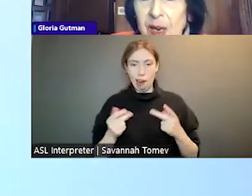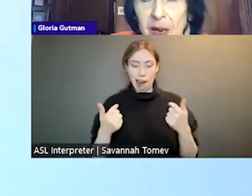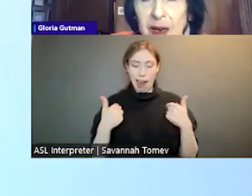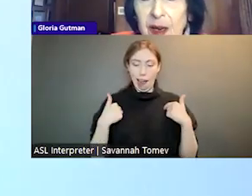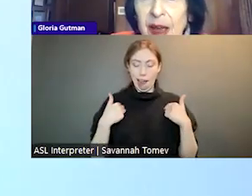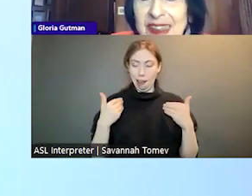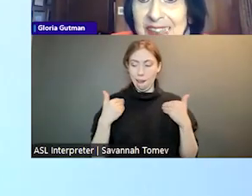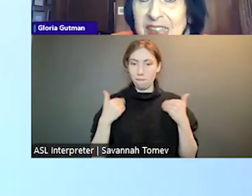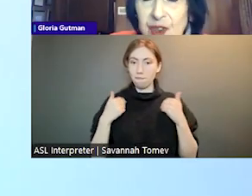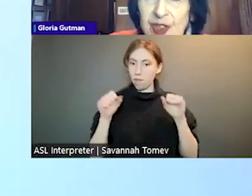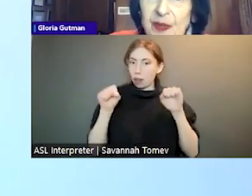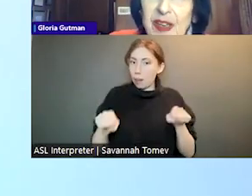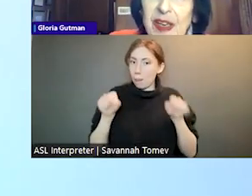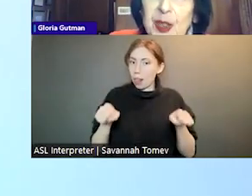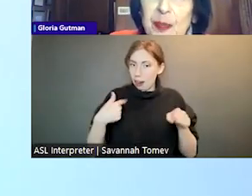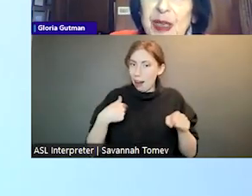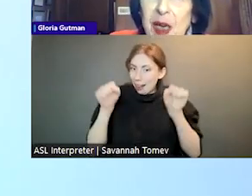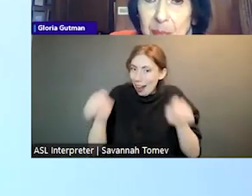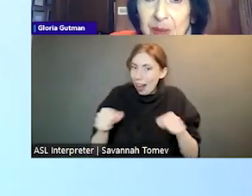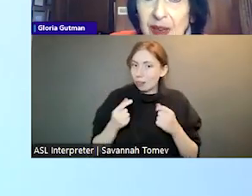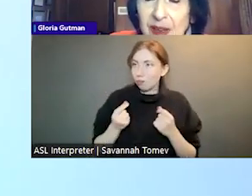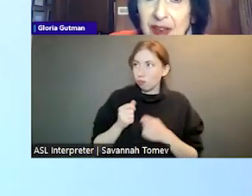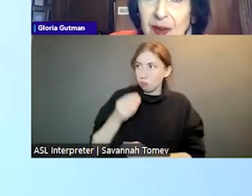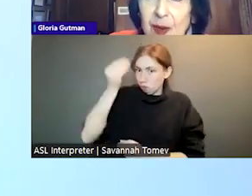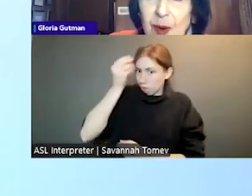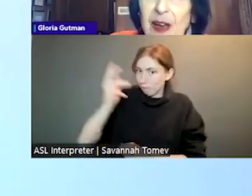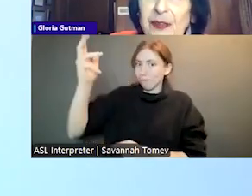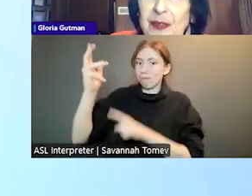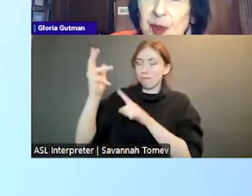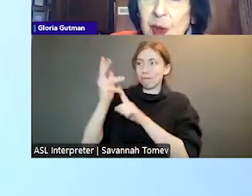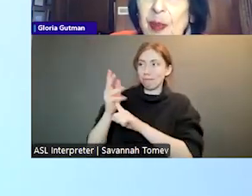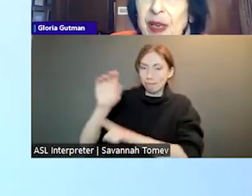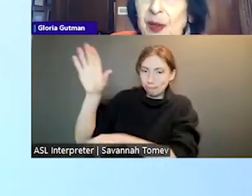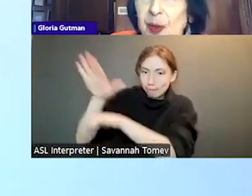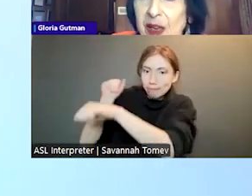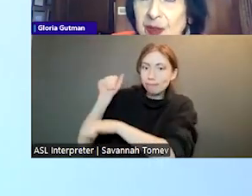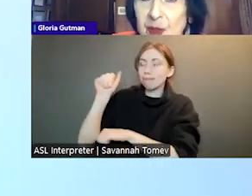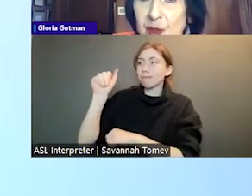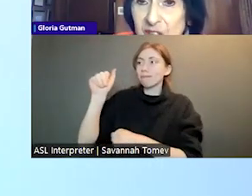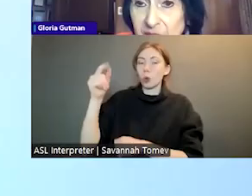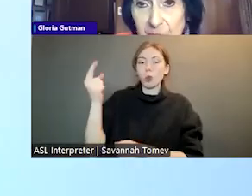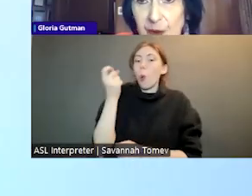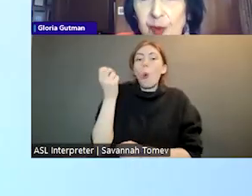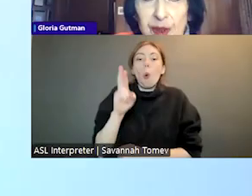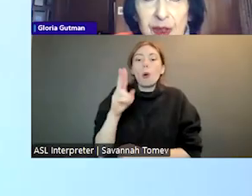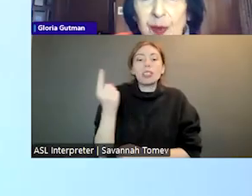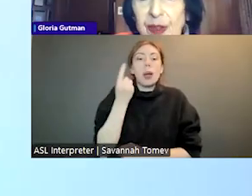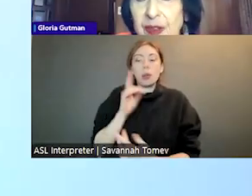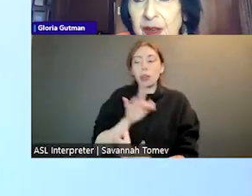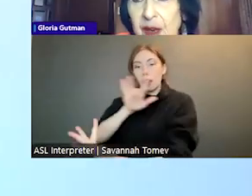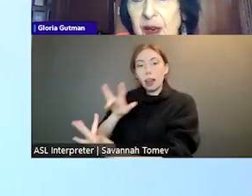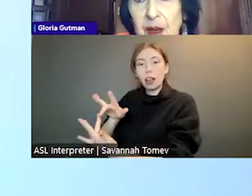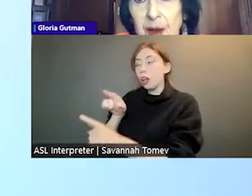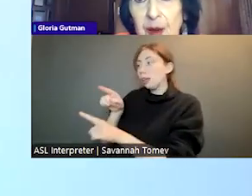to at least speak up or have somebody who has the skills to work